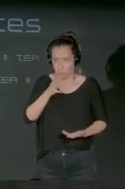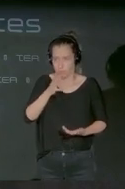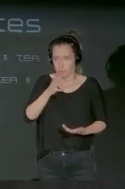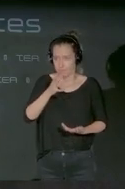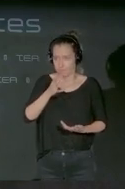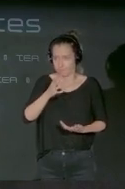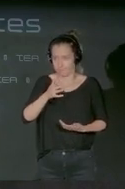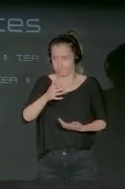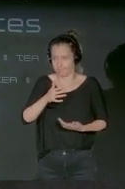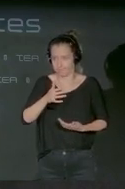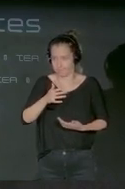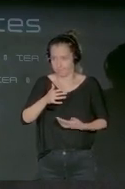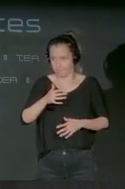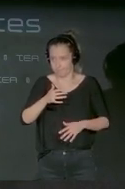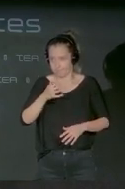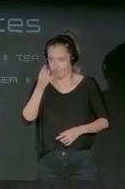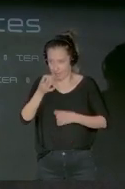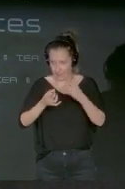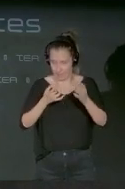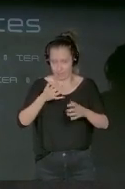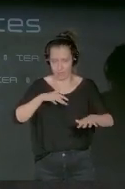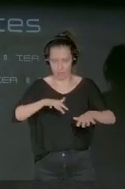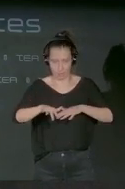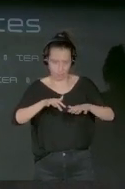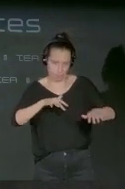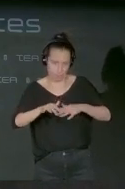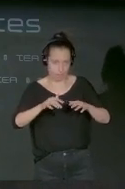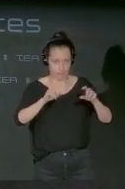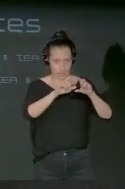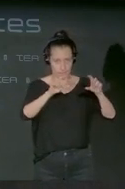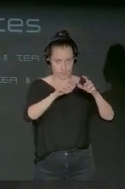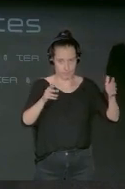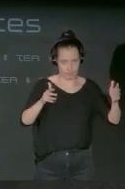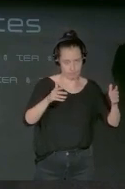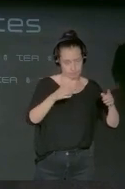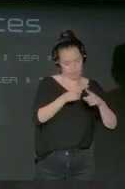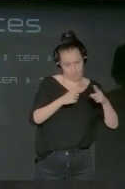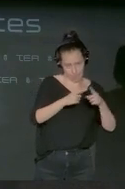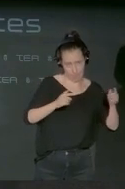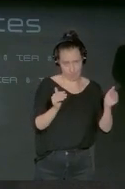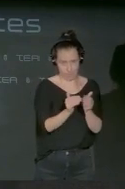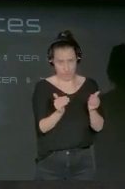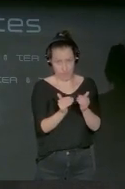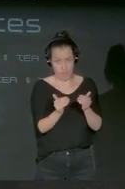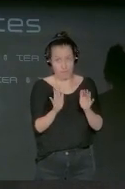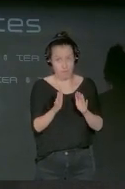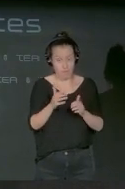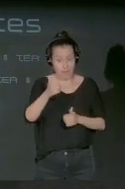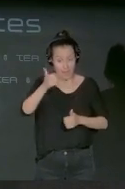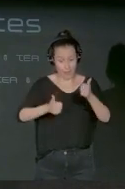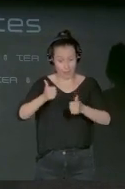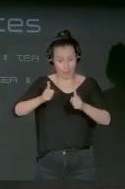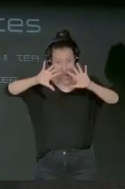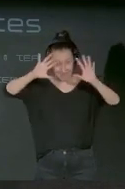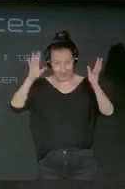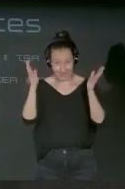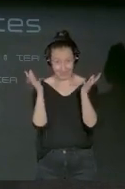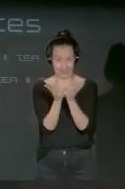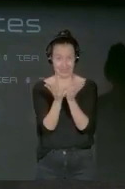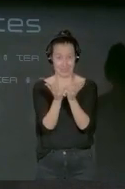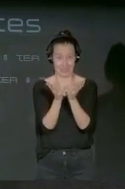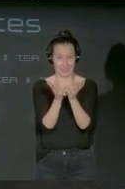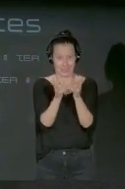SMEs, but to compete at global level with global players, big players, you need also